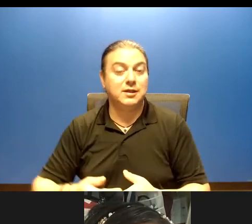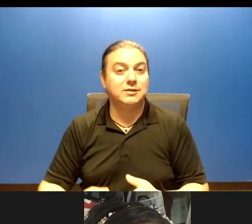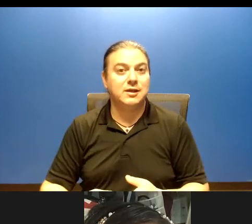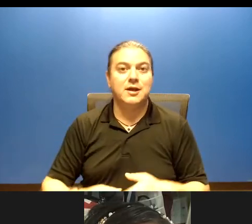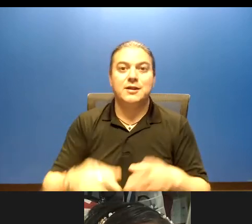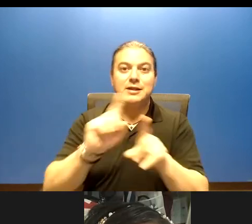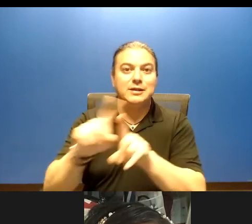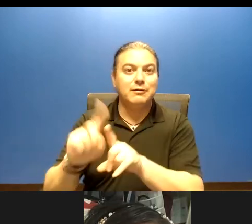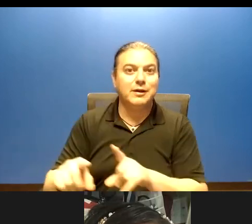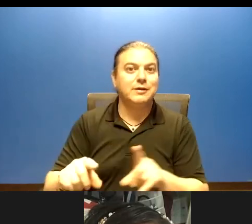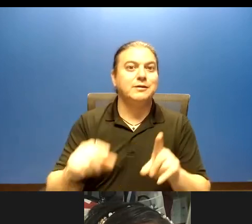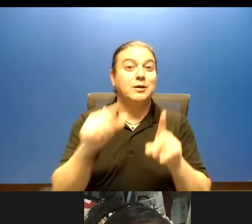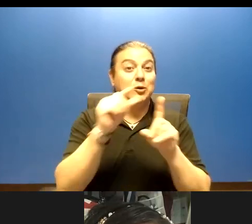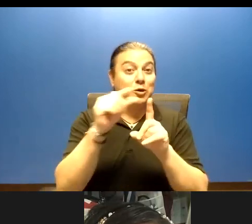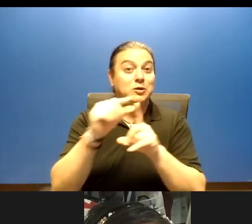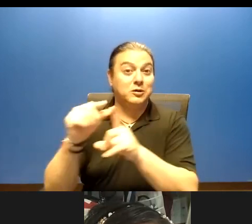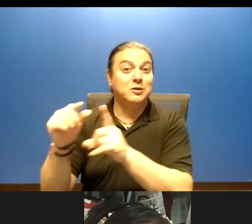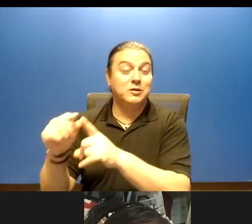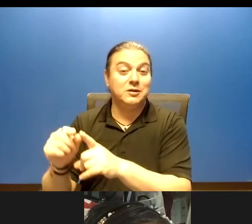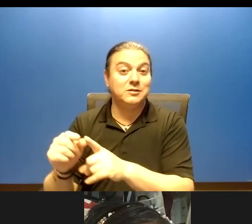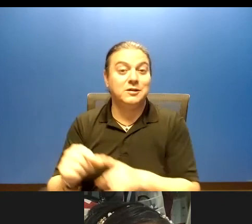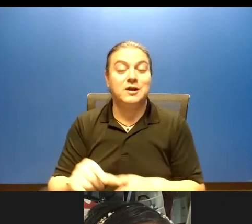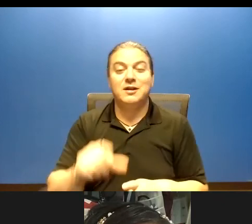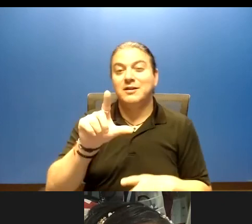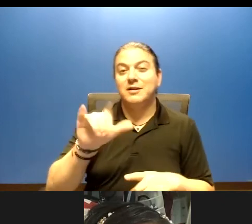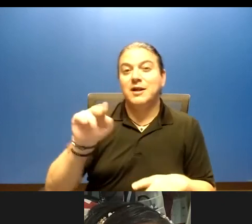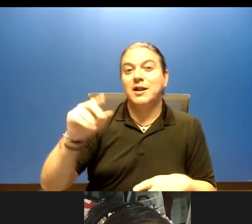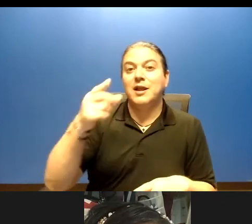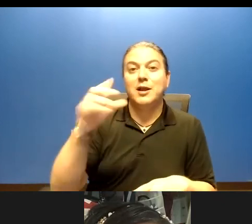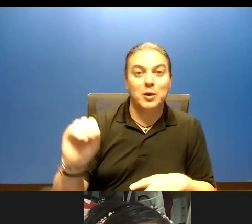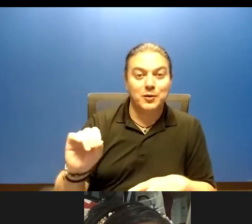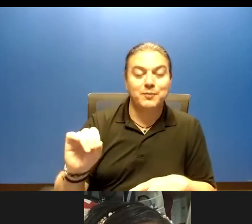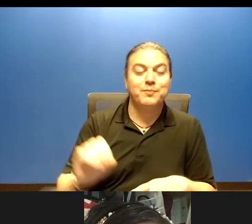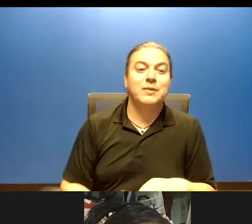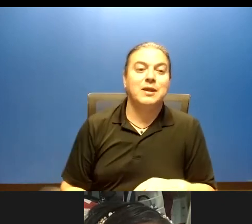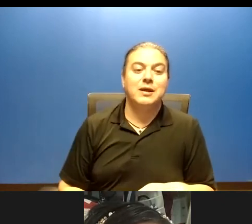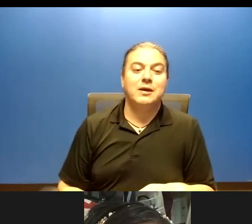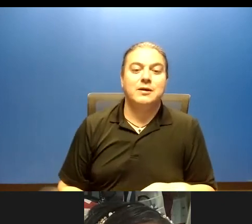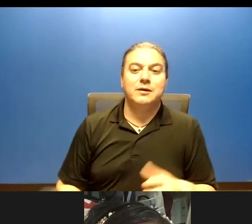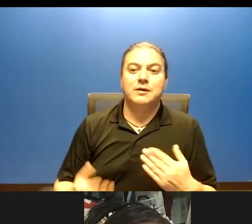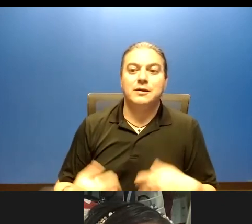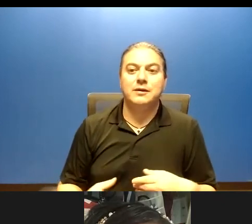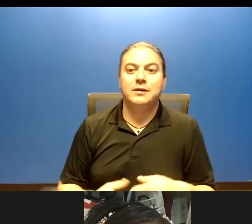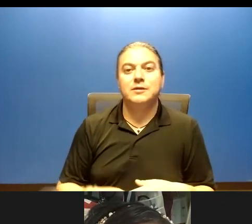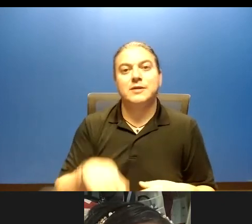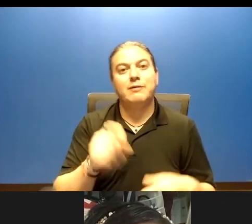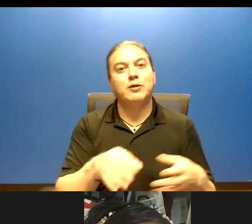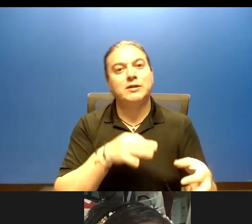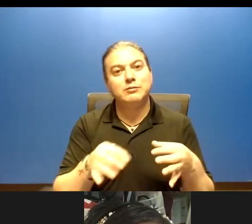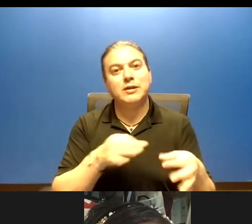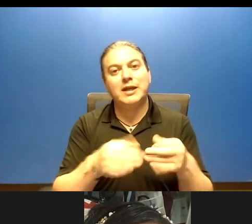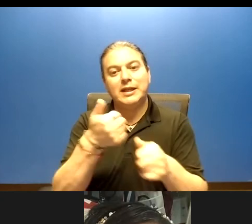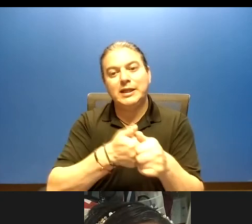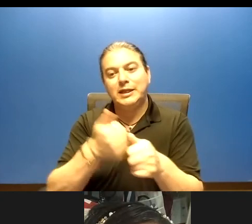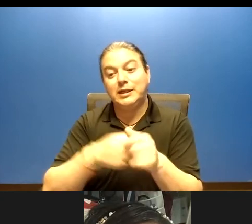terms. I often feel like I should have a sheet typed up and just hand it to somebody so that they understand what I'm about to say, instead of having to define each of those words while